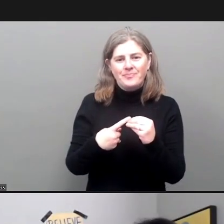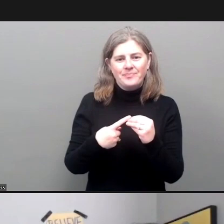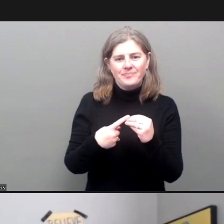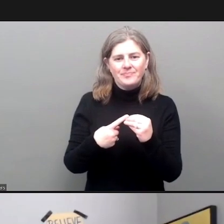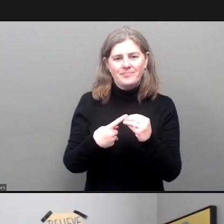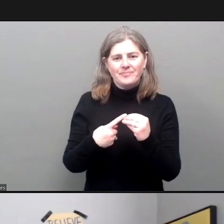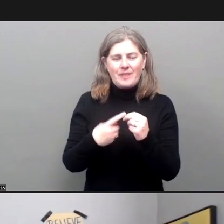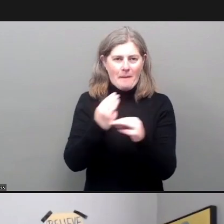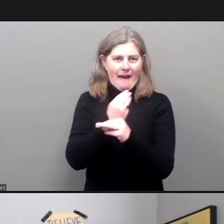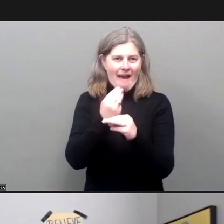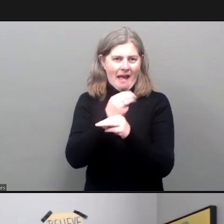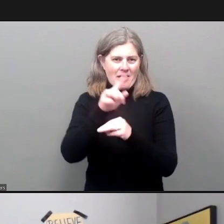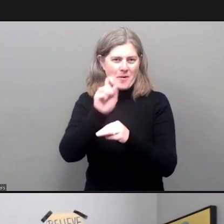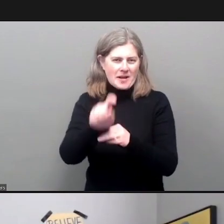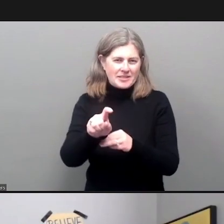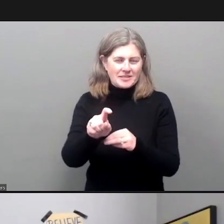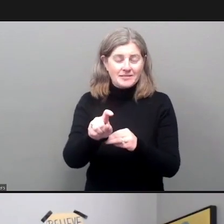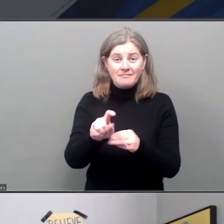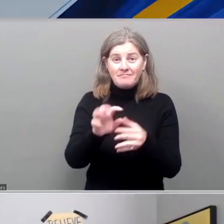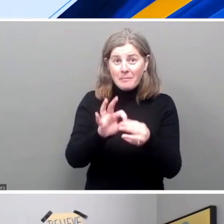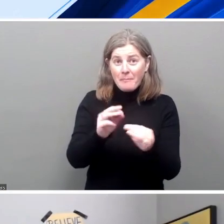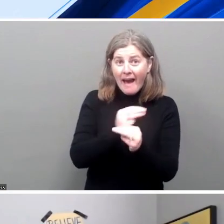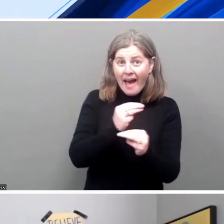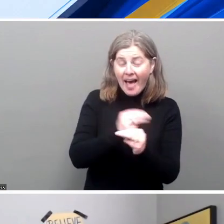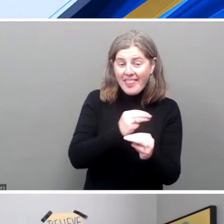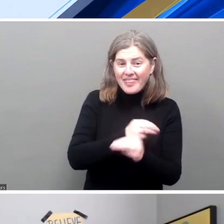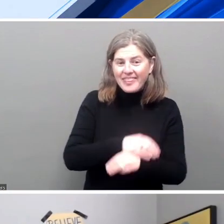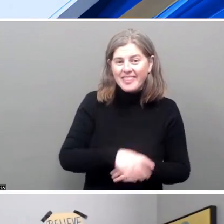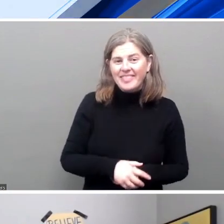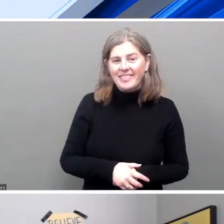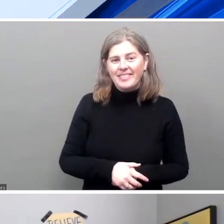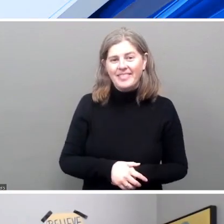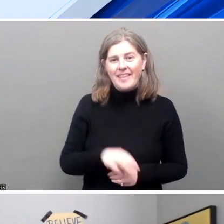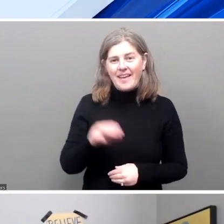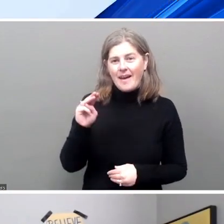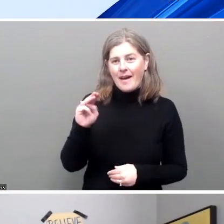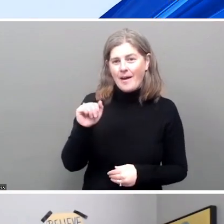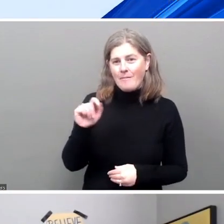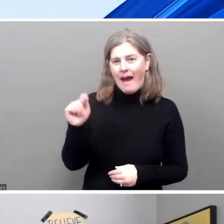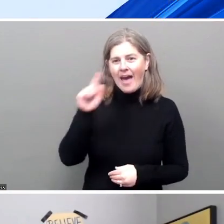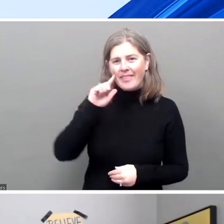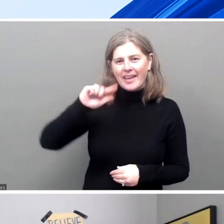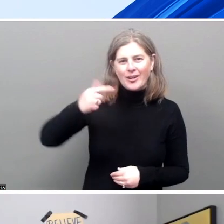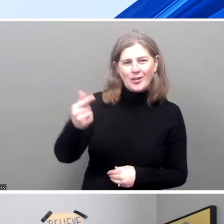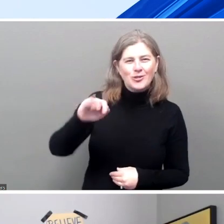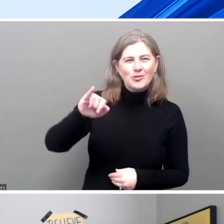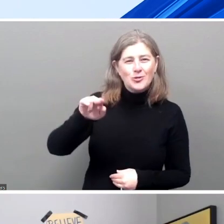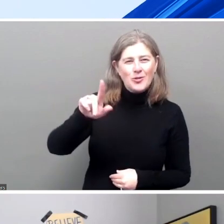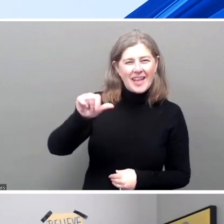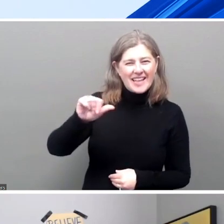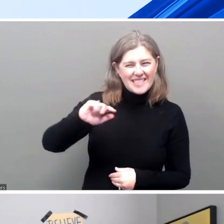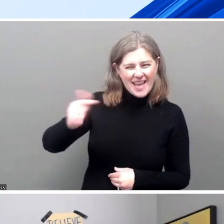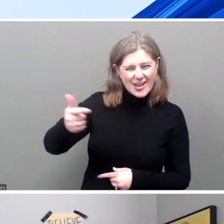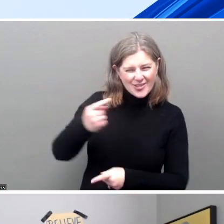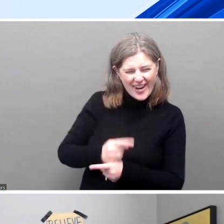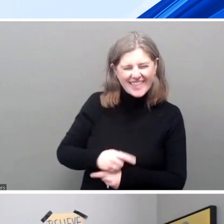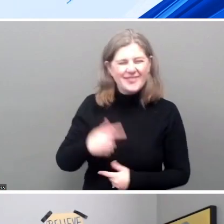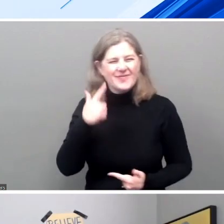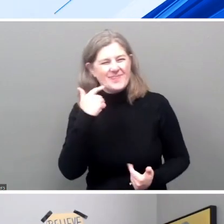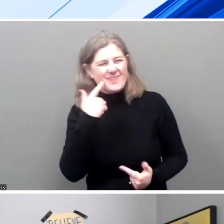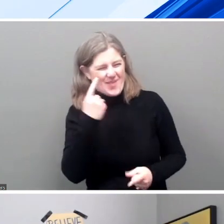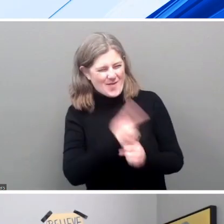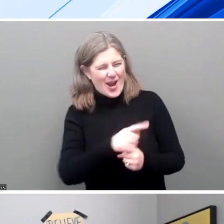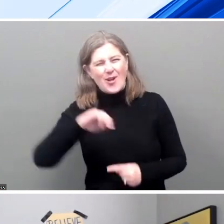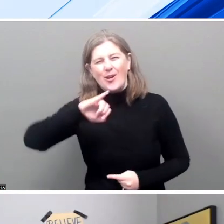math questions. And speaking of math questions, Matt, I think Julia Goldberg is next. Is that right? She absolutely